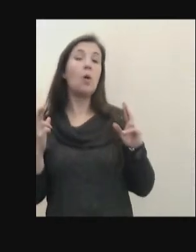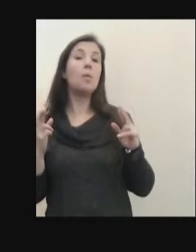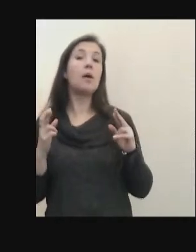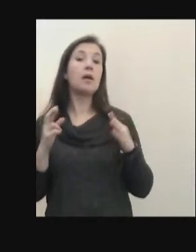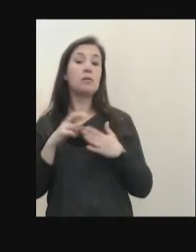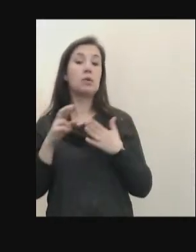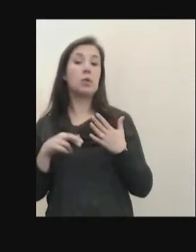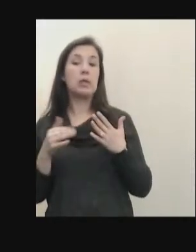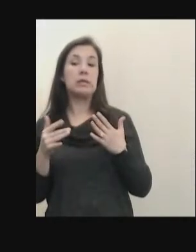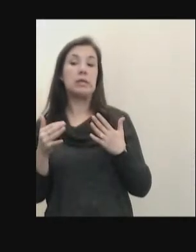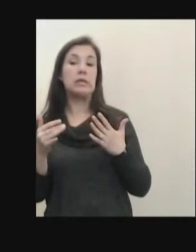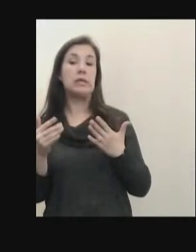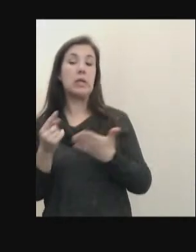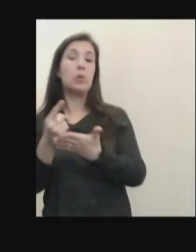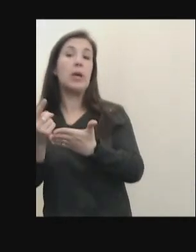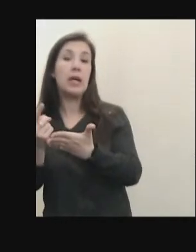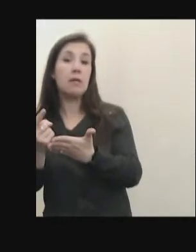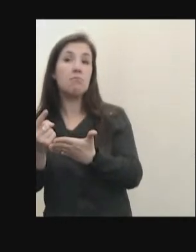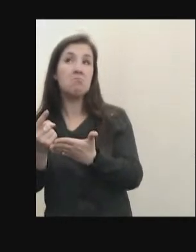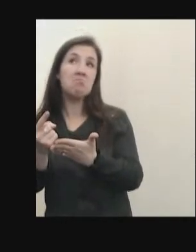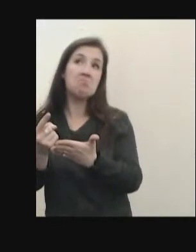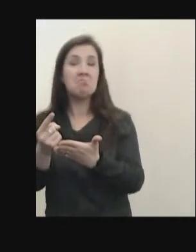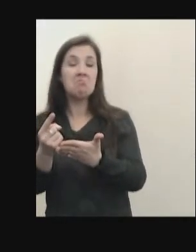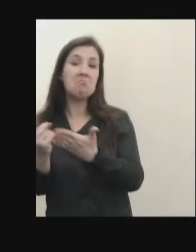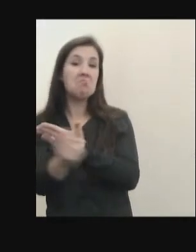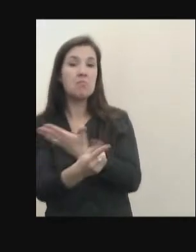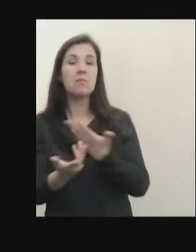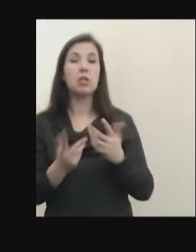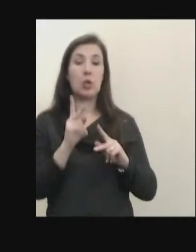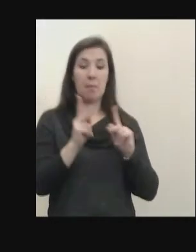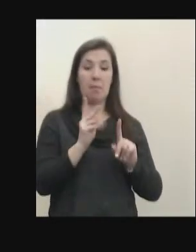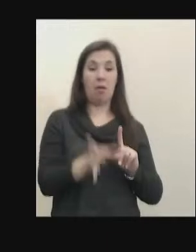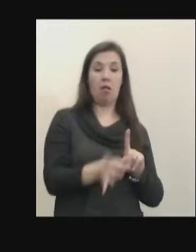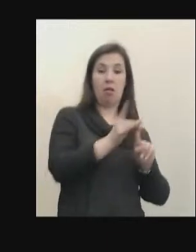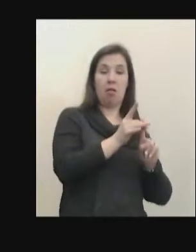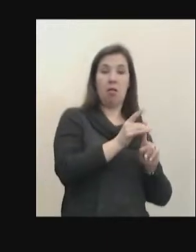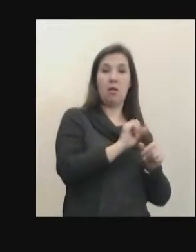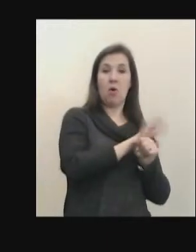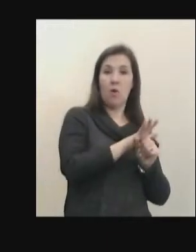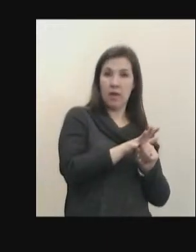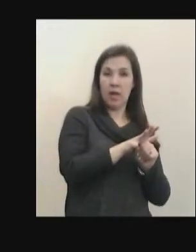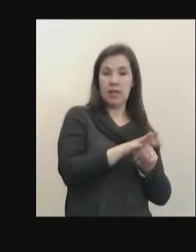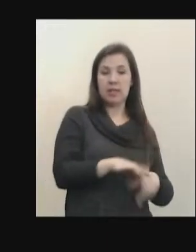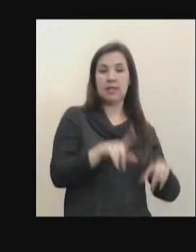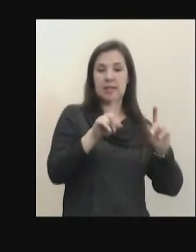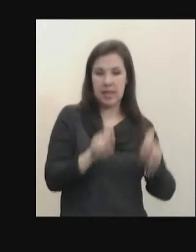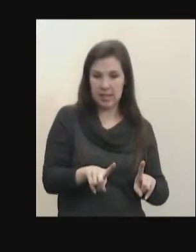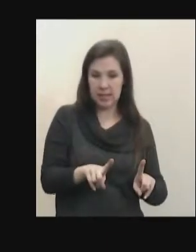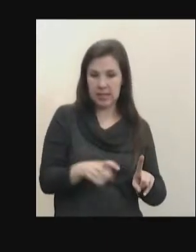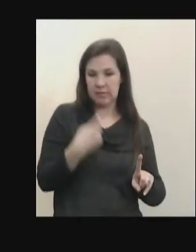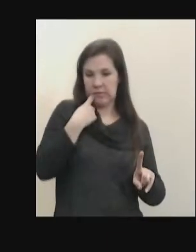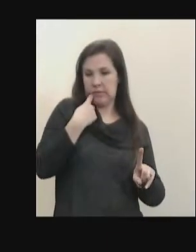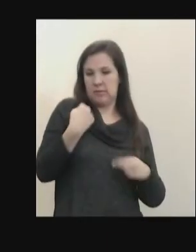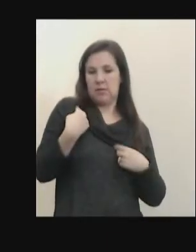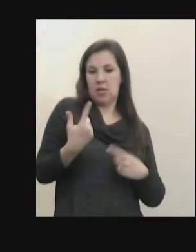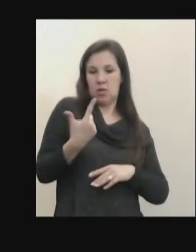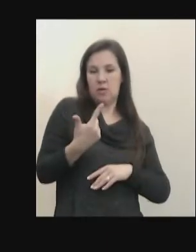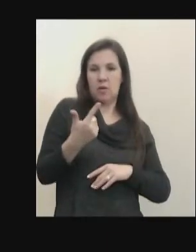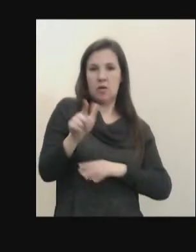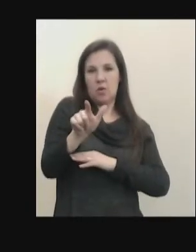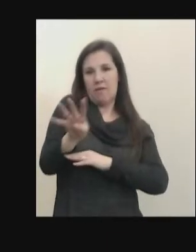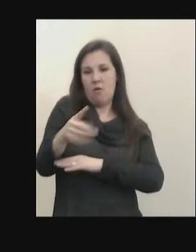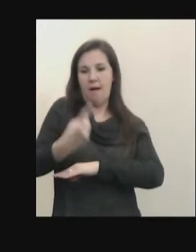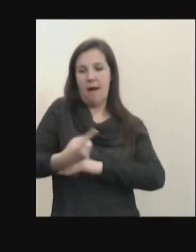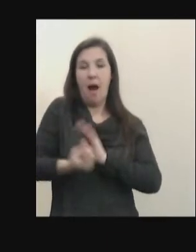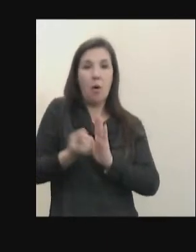about a week, because the people who caught COVID and got tested and found their results out in the last 24 hours probably caught